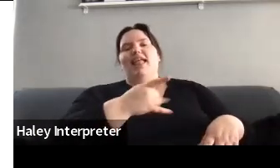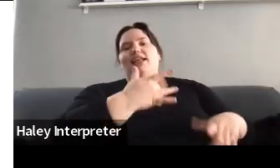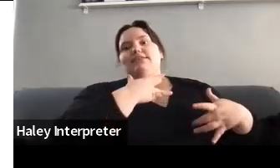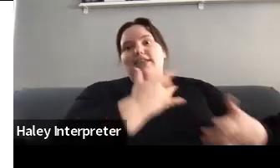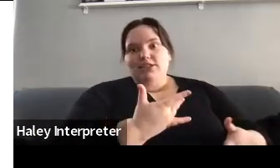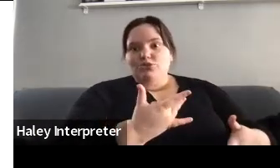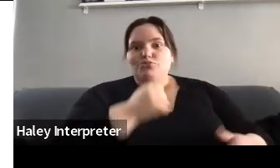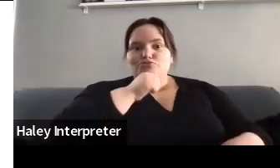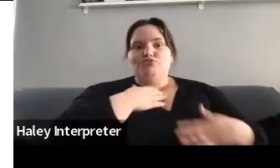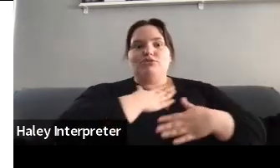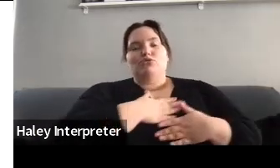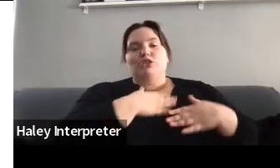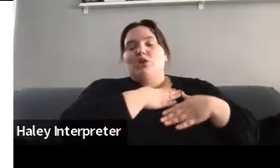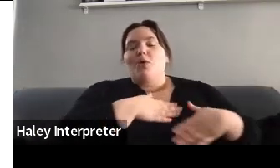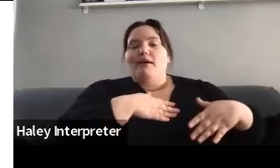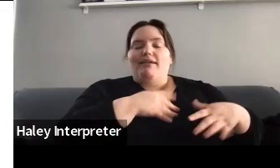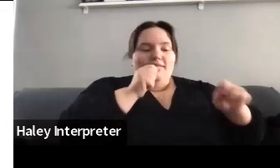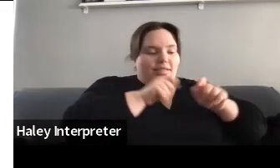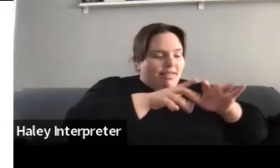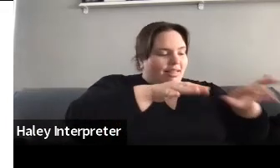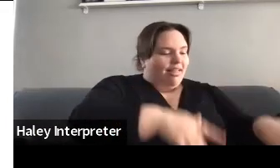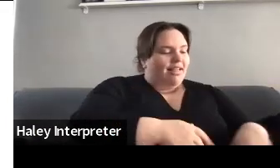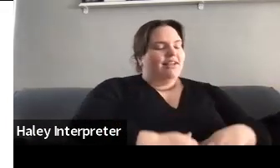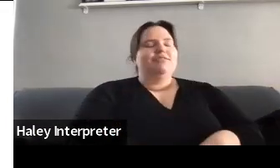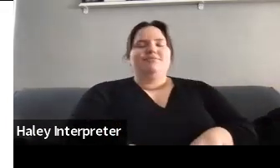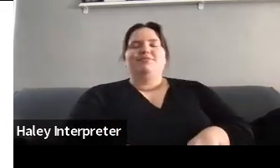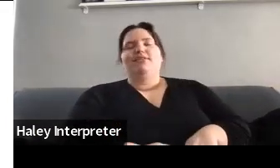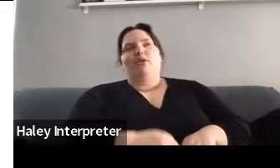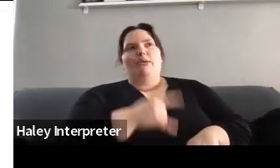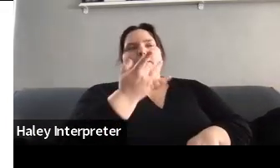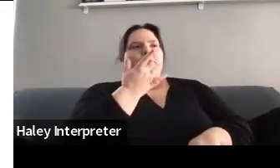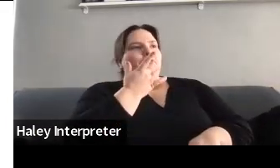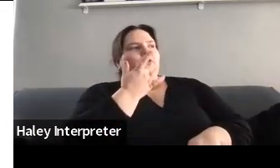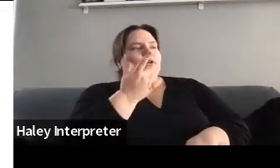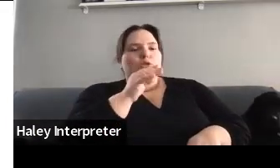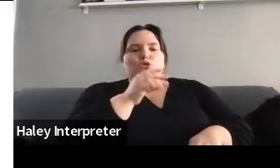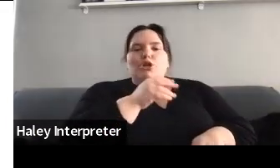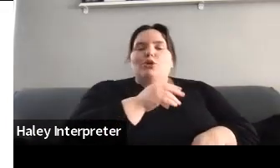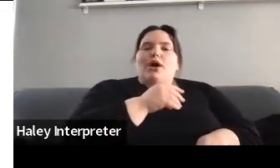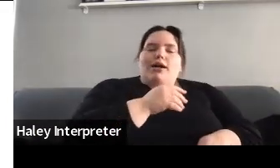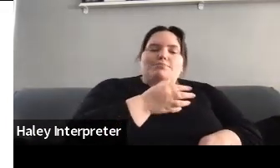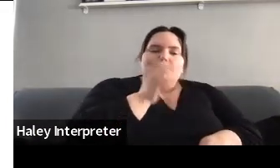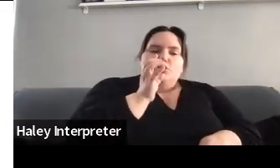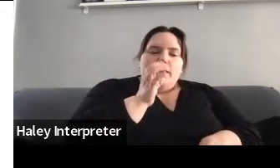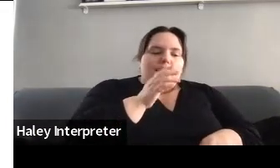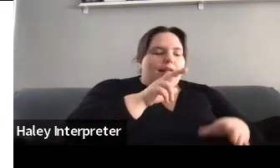have a couple cats that like them, one that would just prefer to drink out of the dog bowl. So, you never